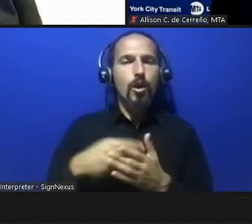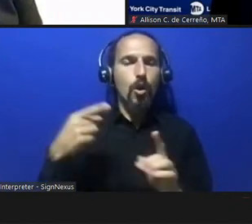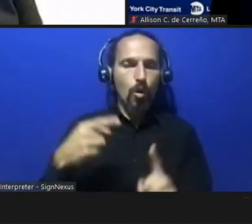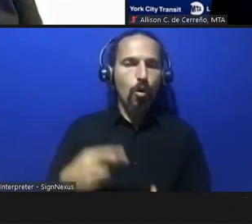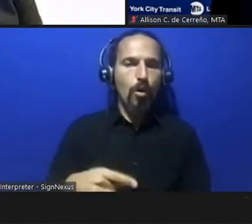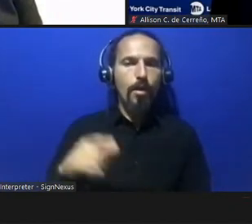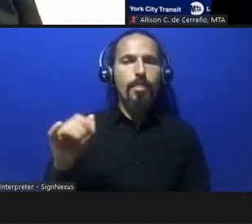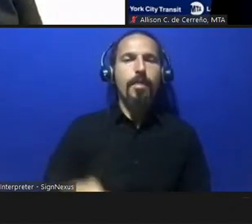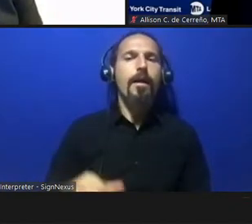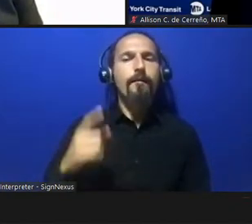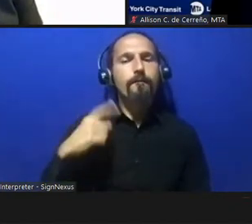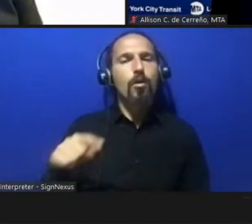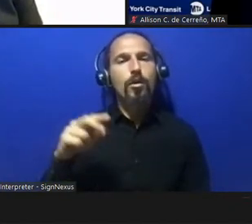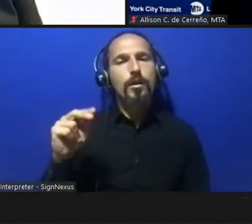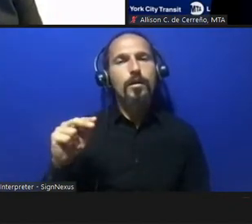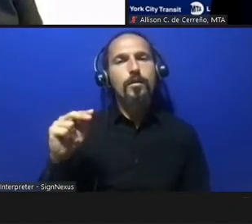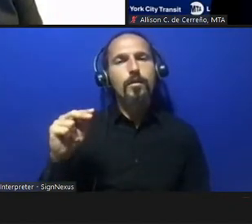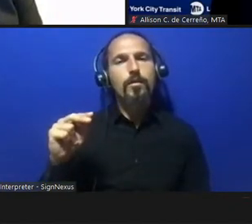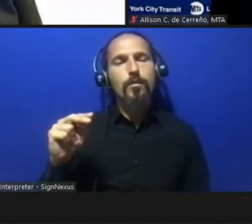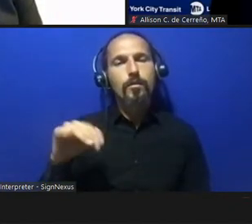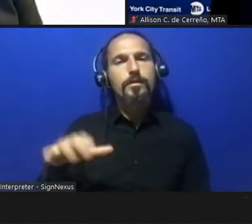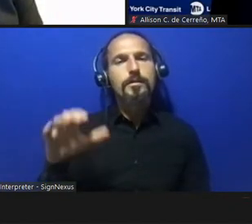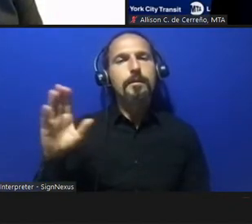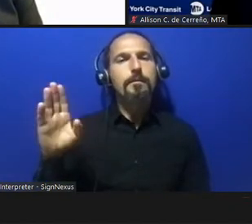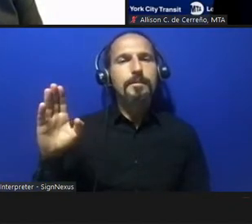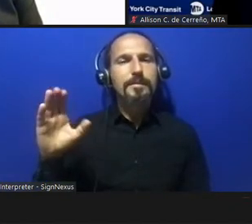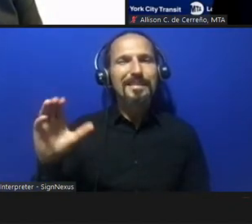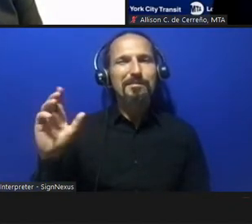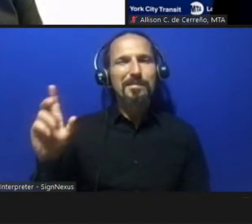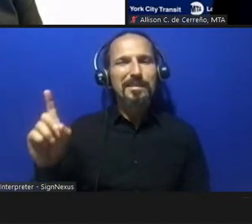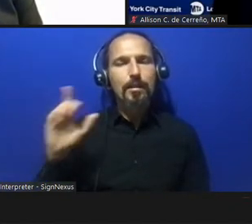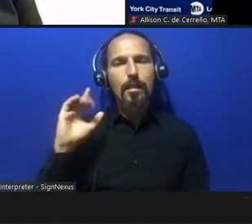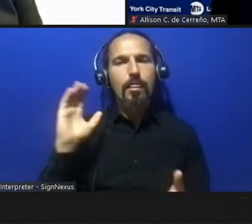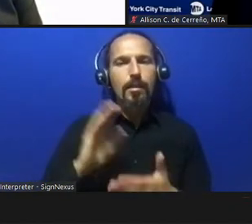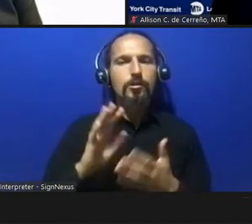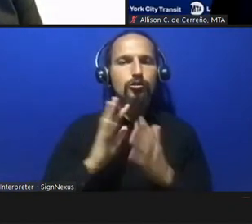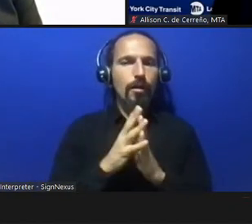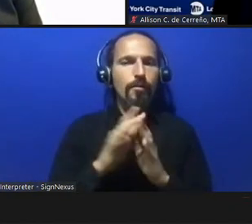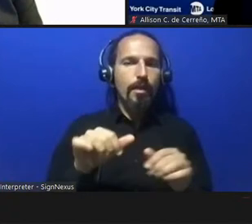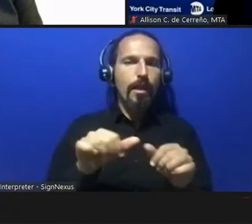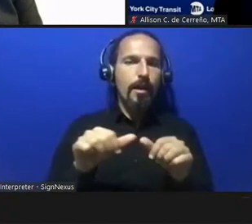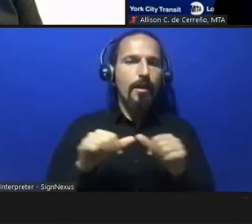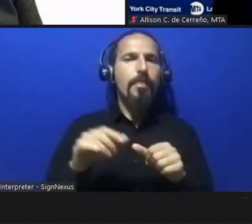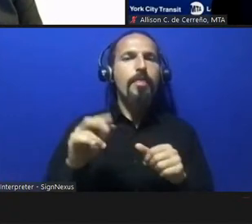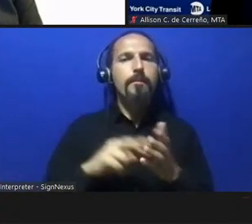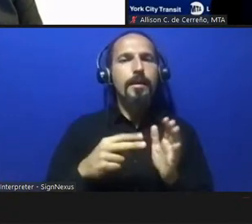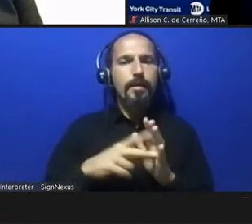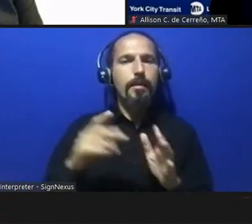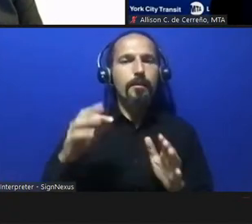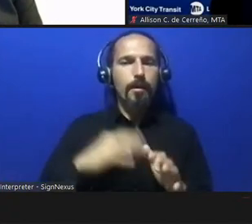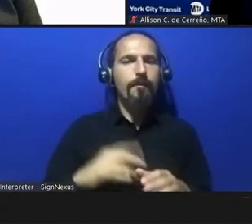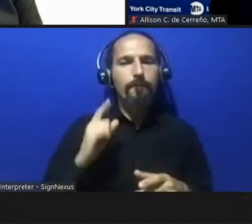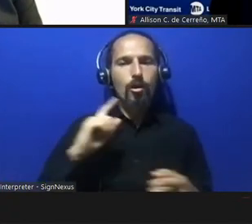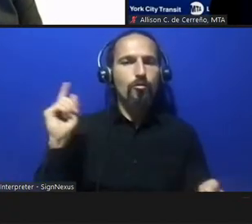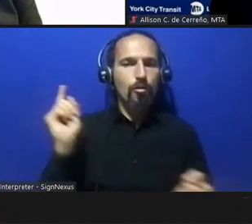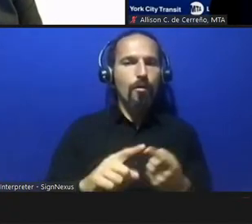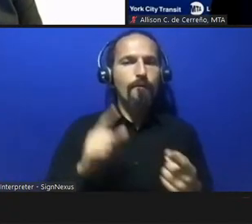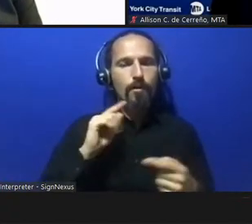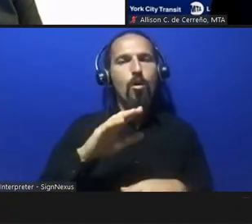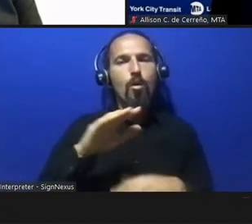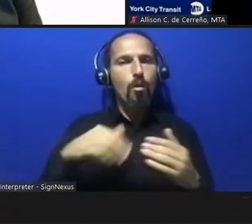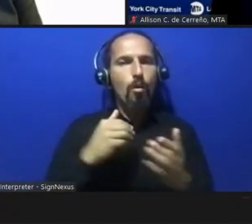tolling the manhattan cbd will lead to reduced traffic entering the area with a net benefit and congestion reduction for the whole